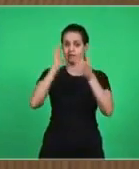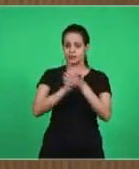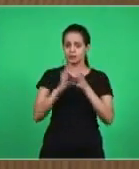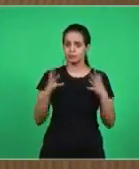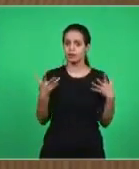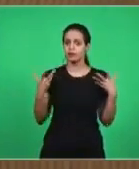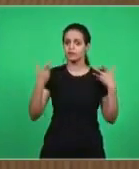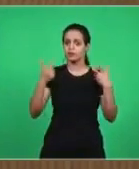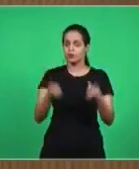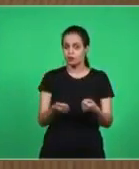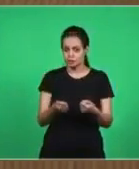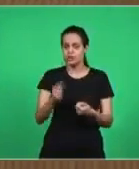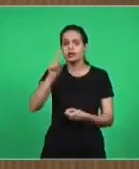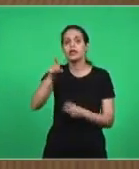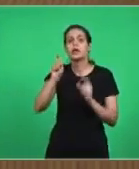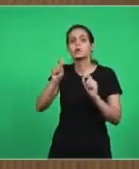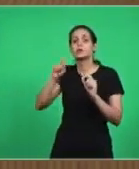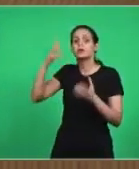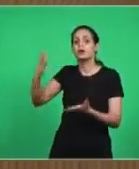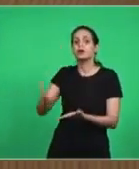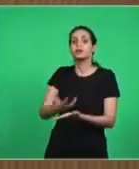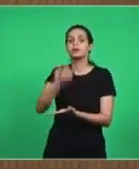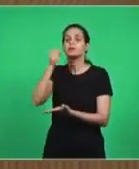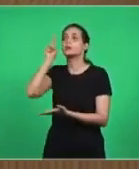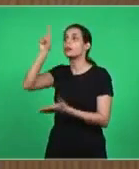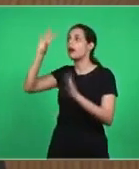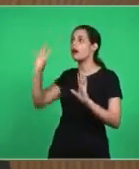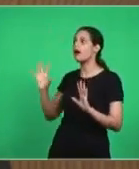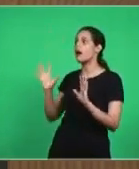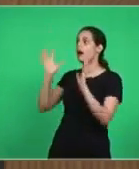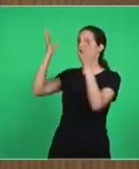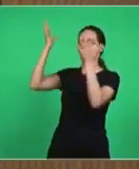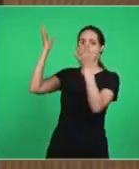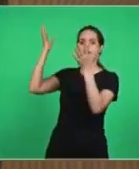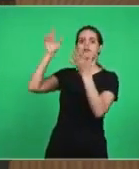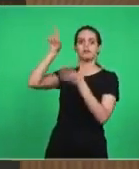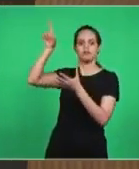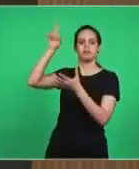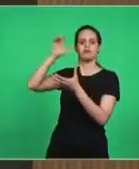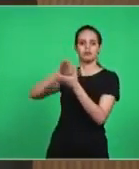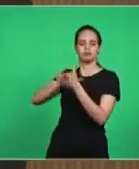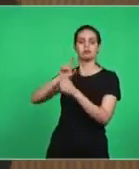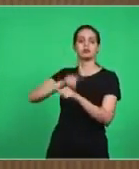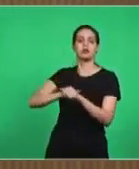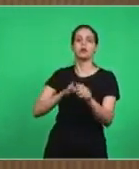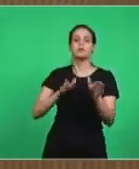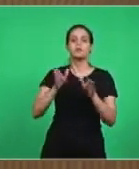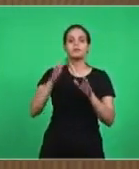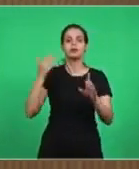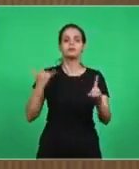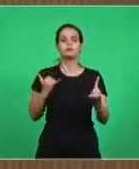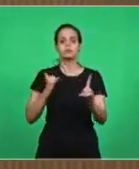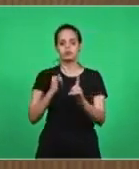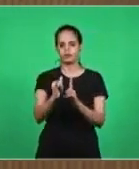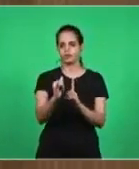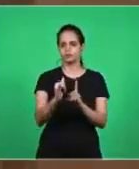in the eternity. So sanctified is the participation of the Holy Spirit that prepared the church for this prophetic